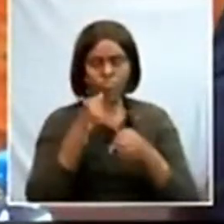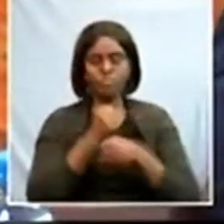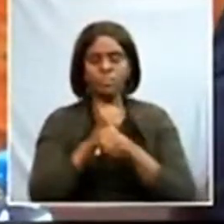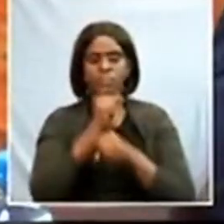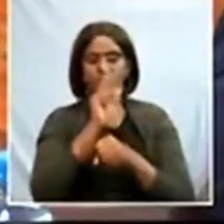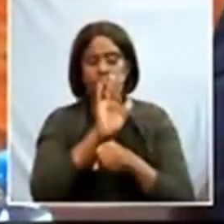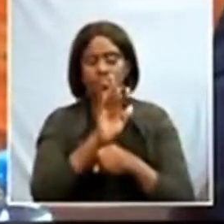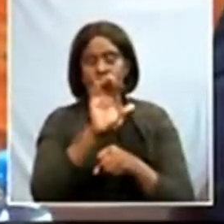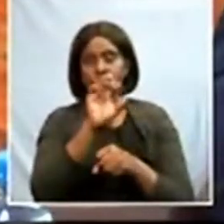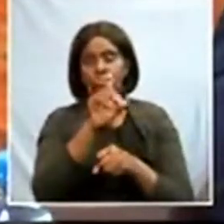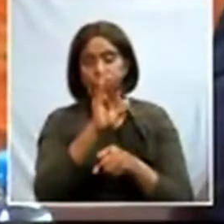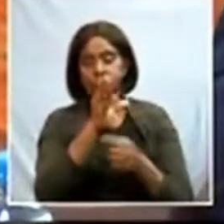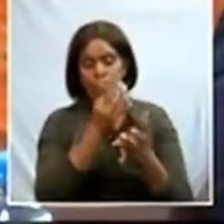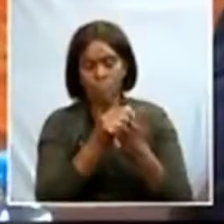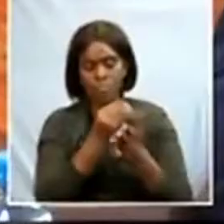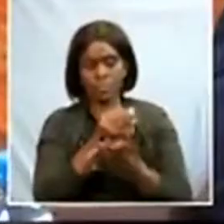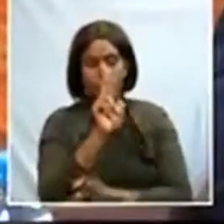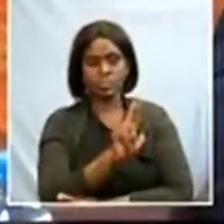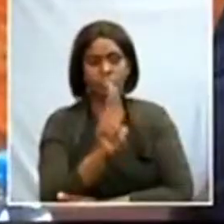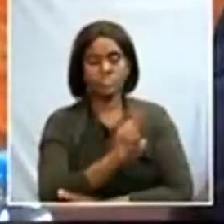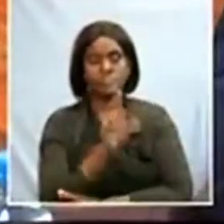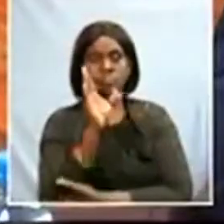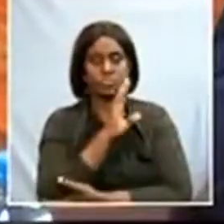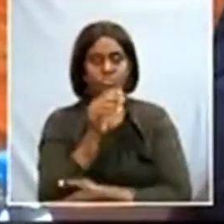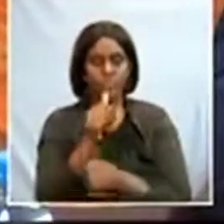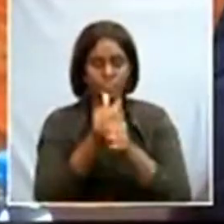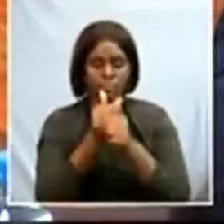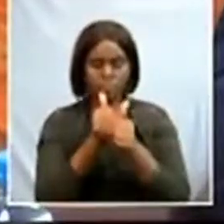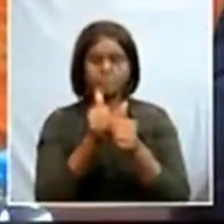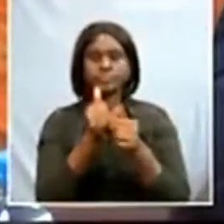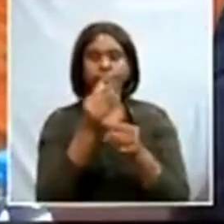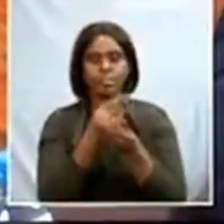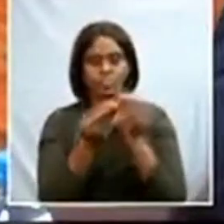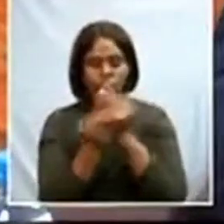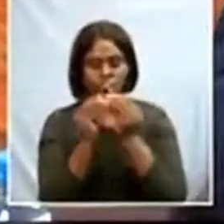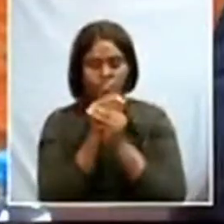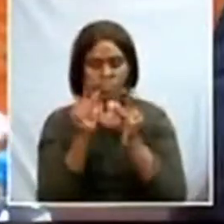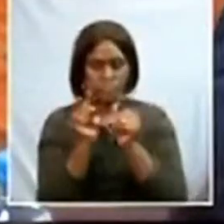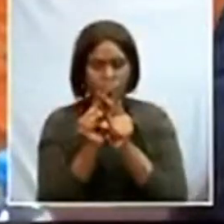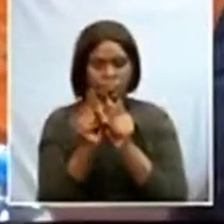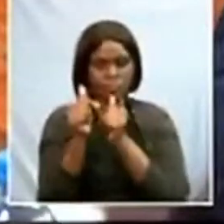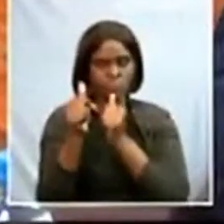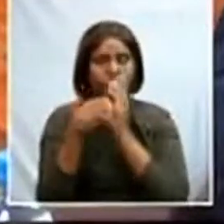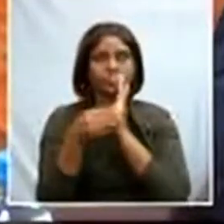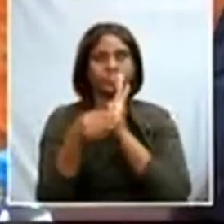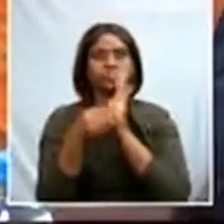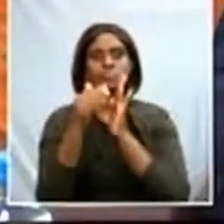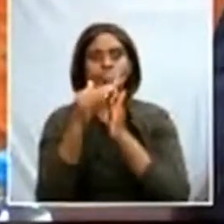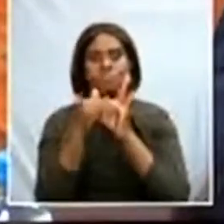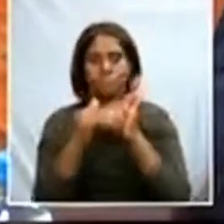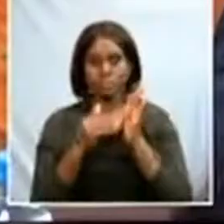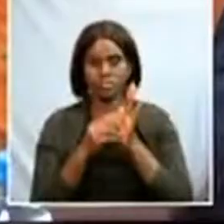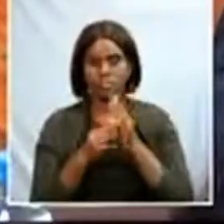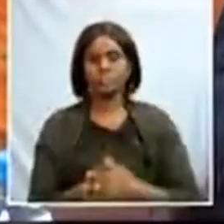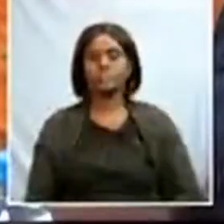that CDF funds are utilized as per contractual obligation and as per guidelines.